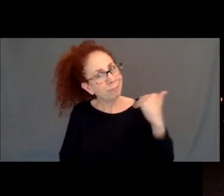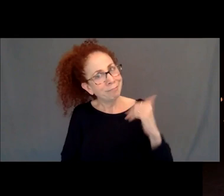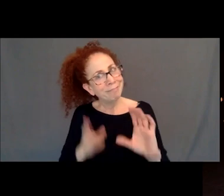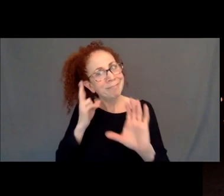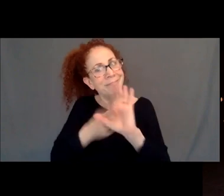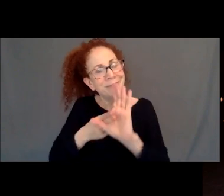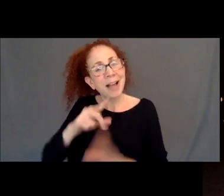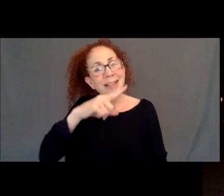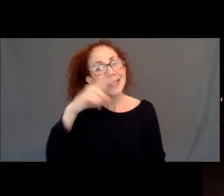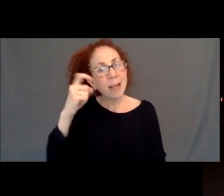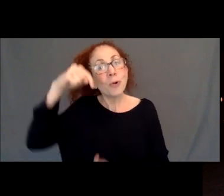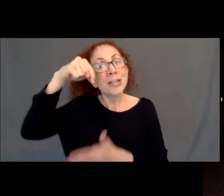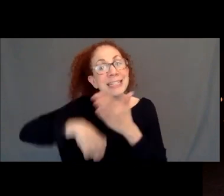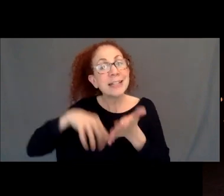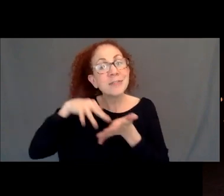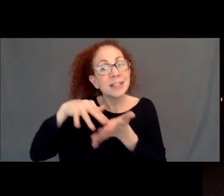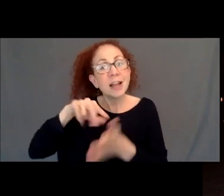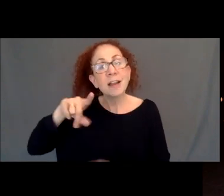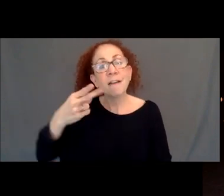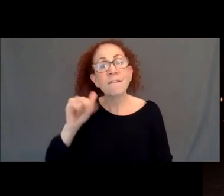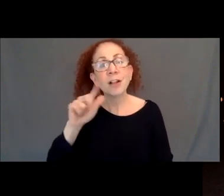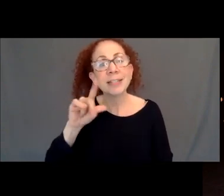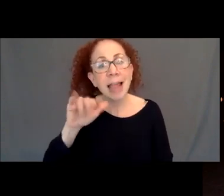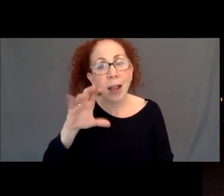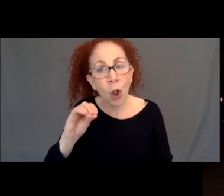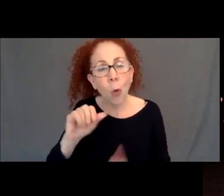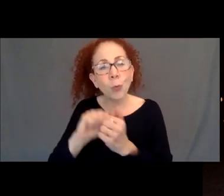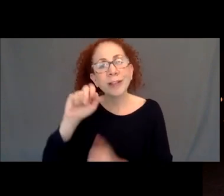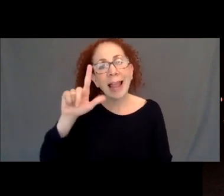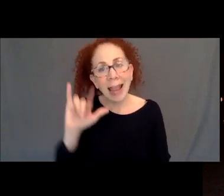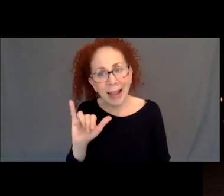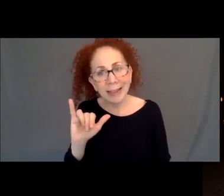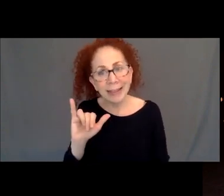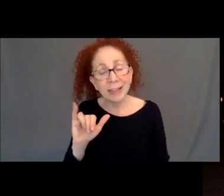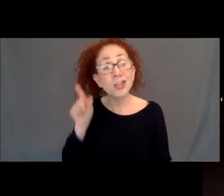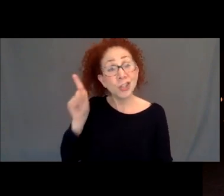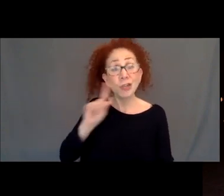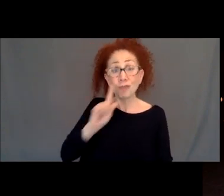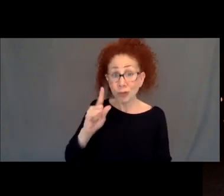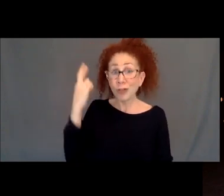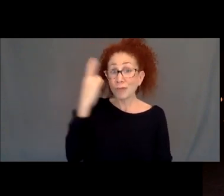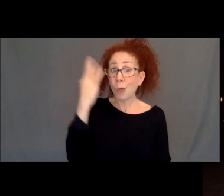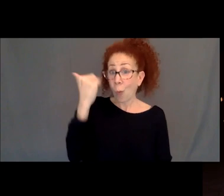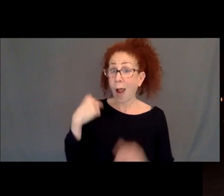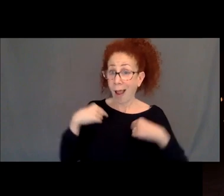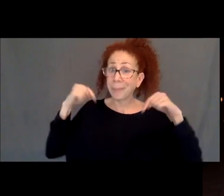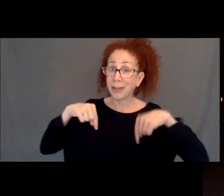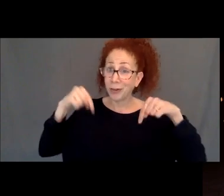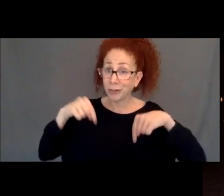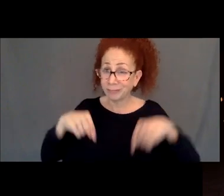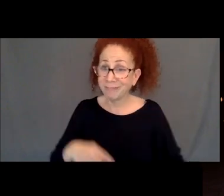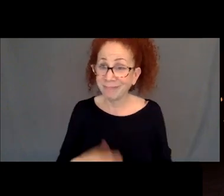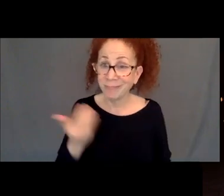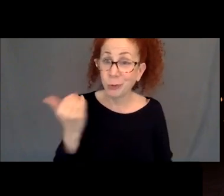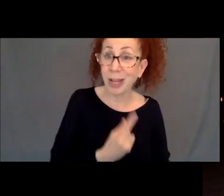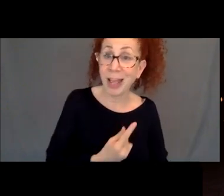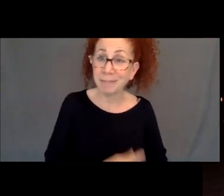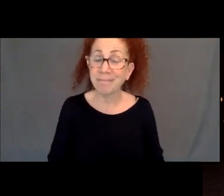summer intensives at Philadanco and Ailey? So she's the real reason why I am back in it